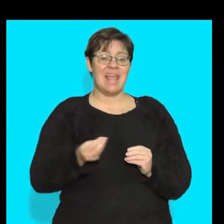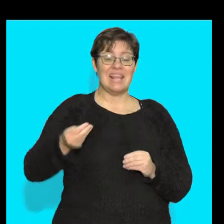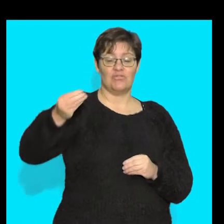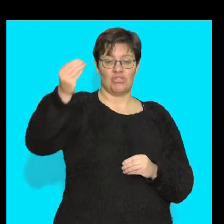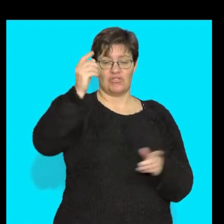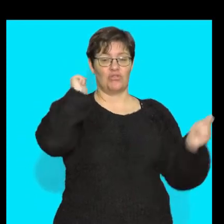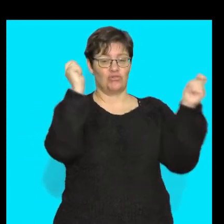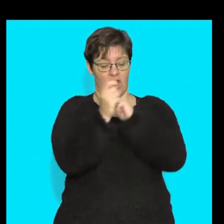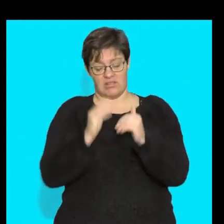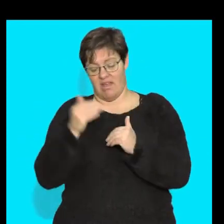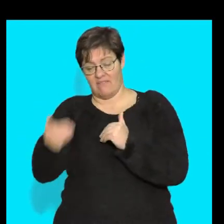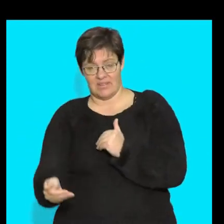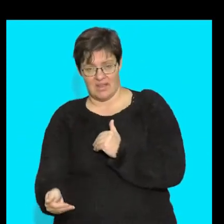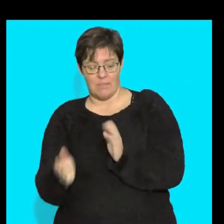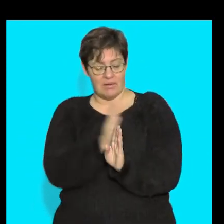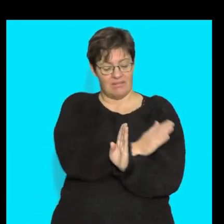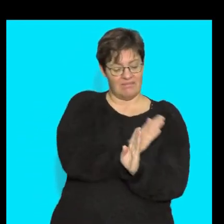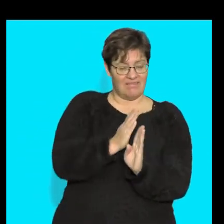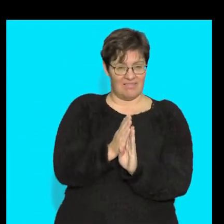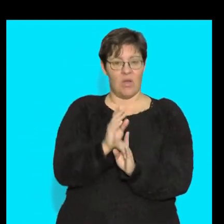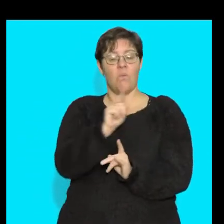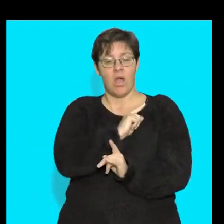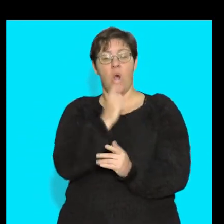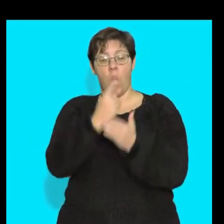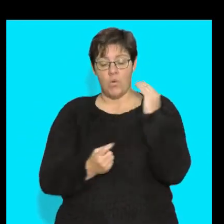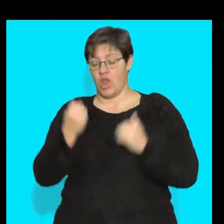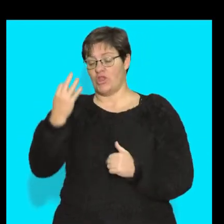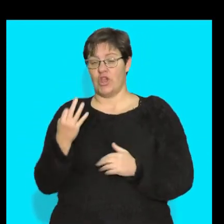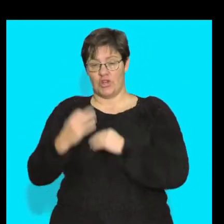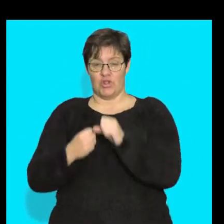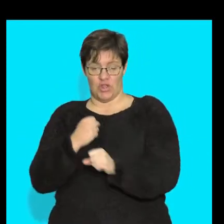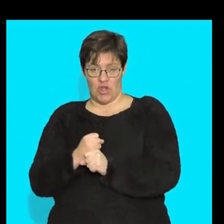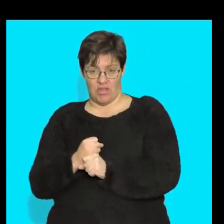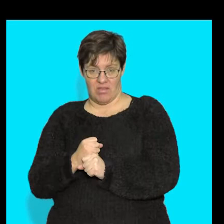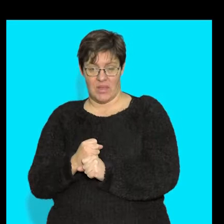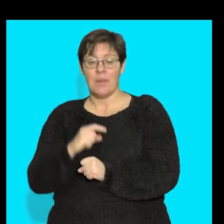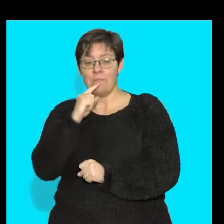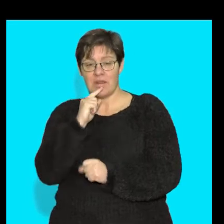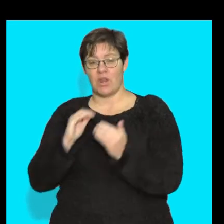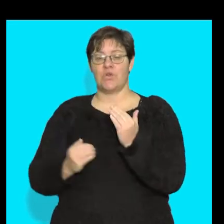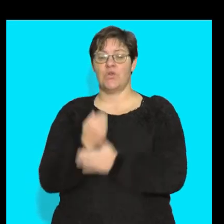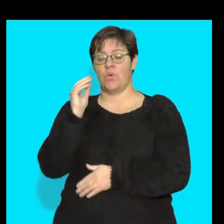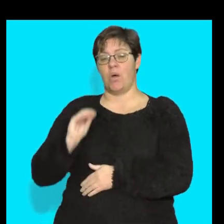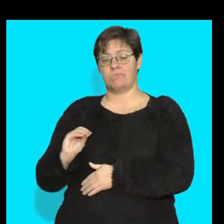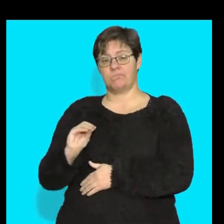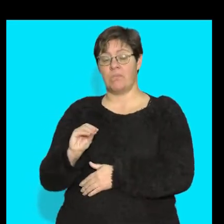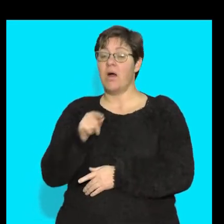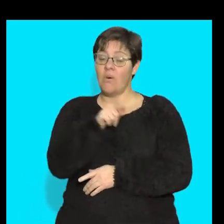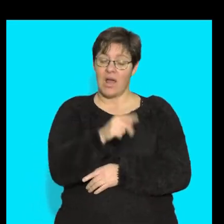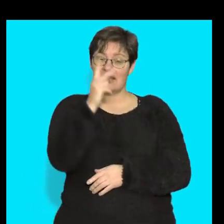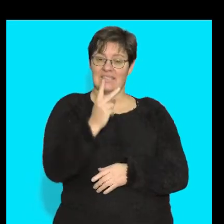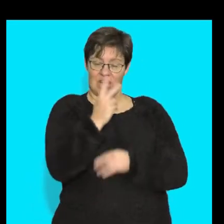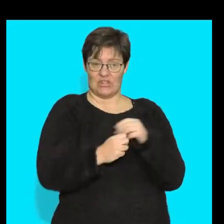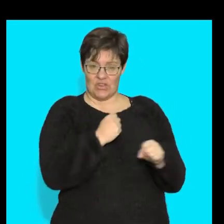that, but not yet the interest, because it only changes on the 3rd year. So there's a new amount that is added. That's why we're only